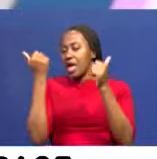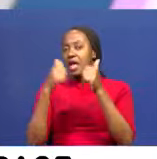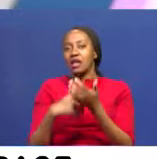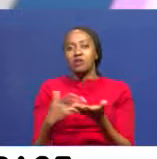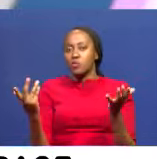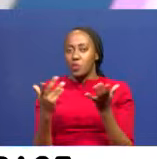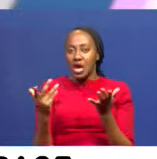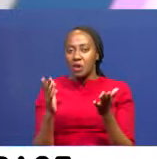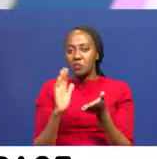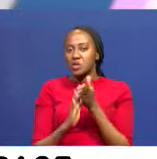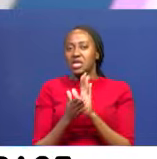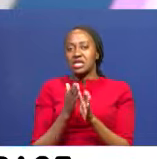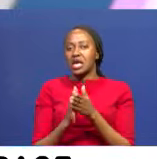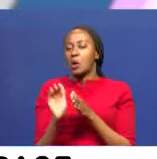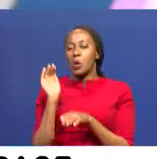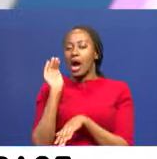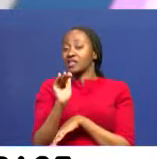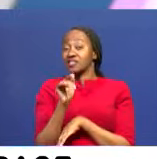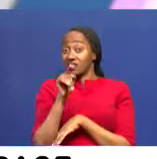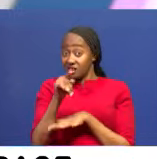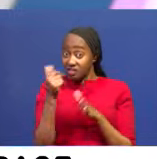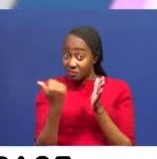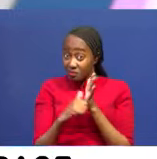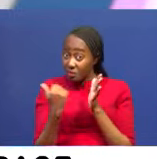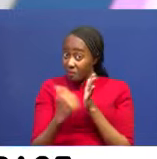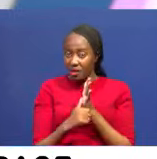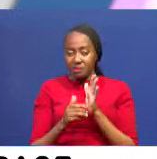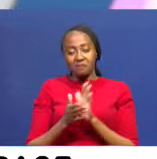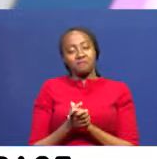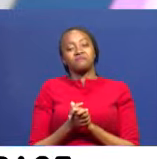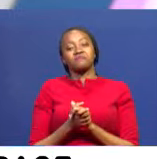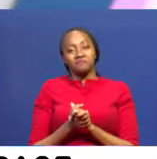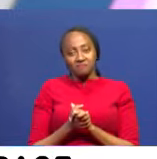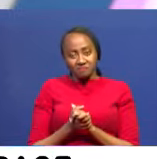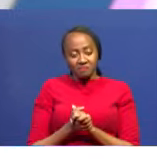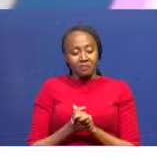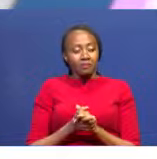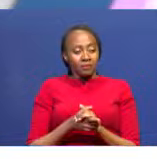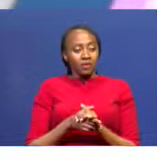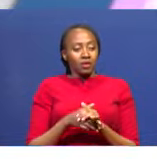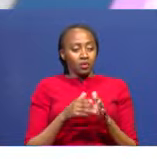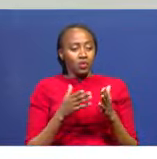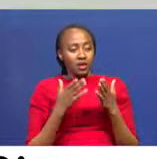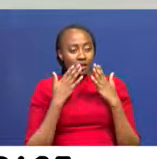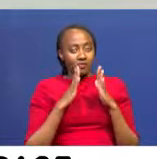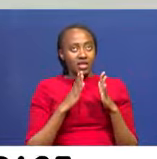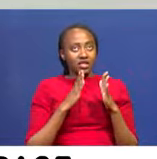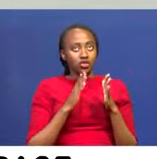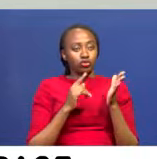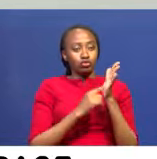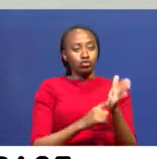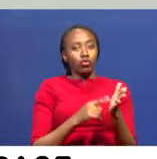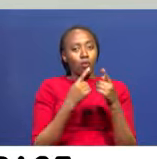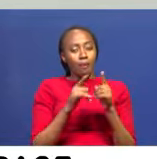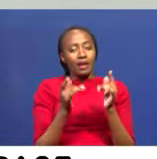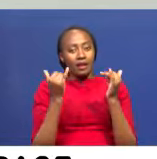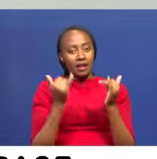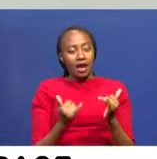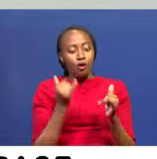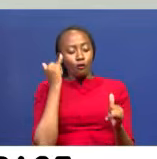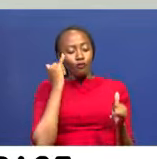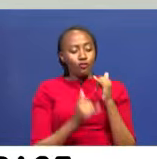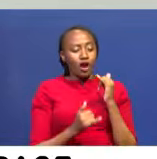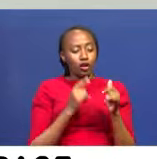without referencing can be a problem. Yes. And of course, given that we're coming to the end of our show, in your final remarks, I